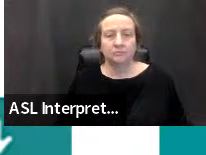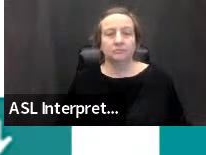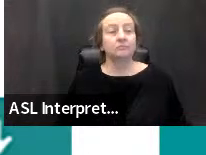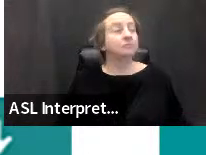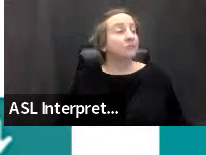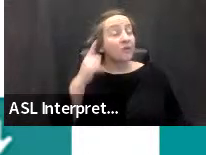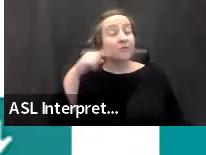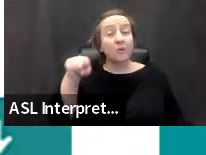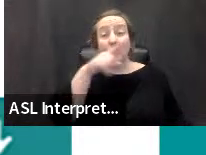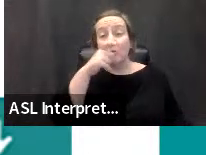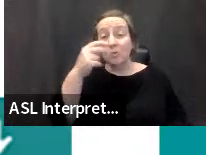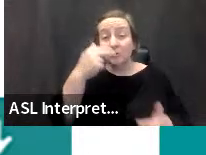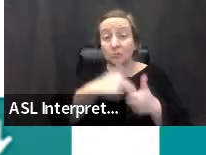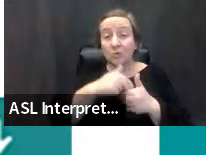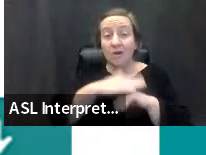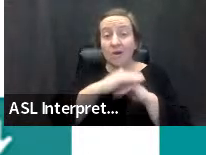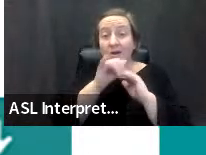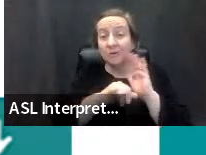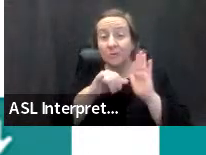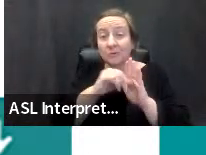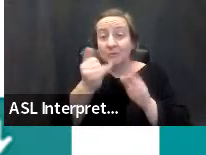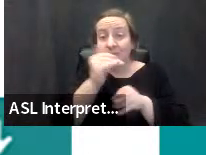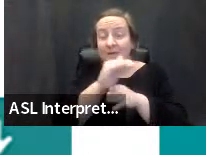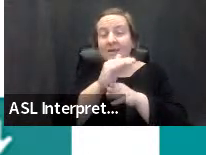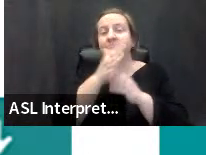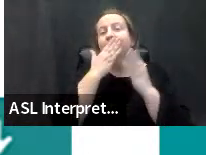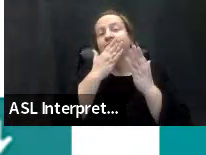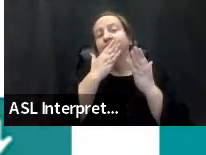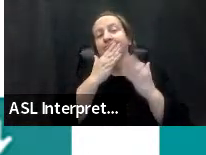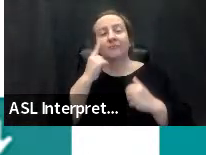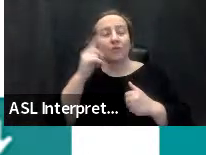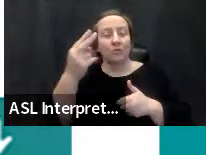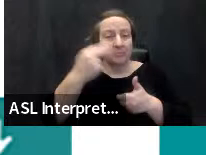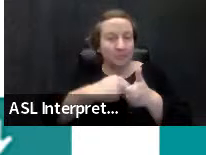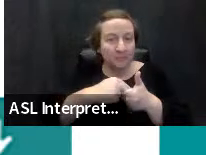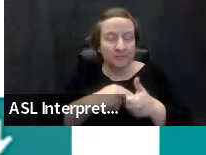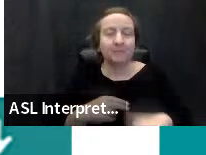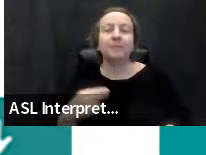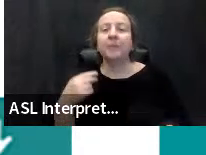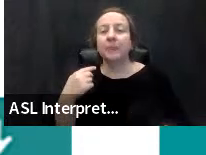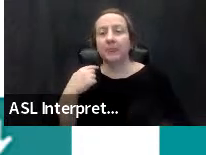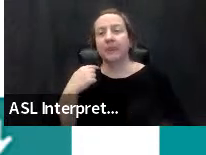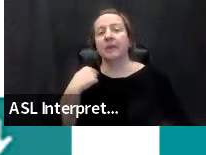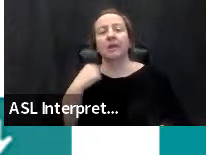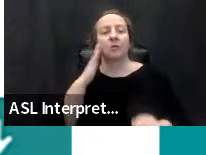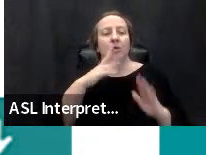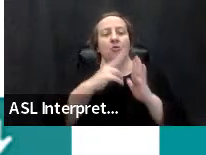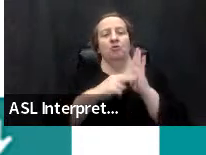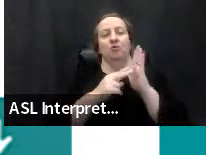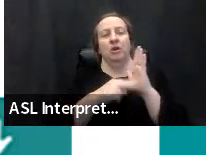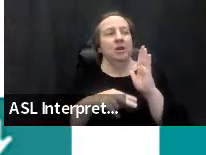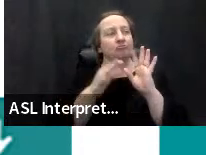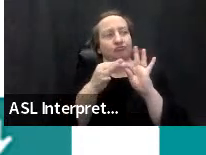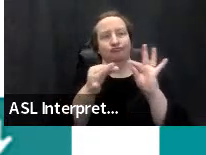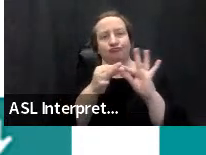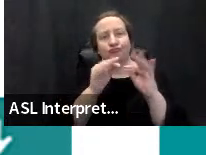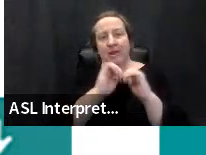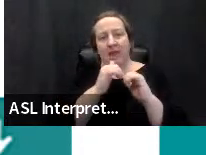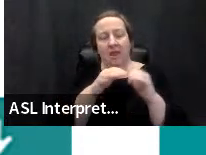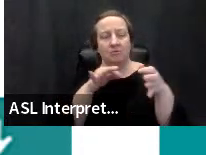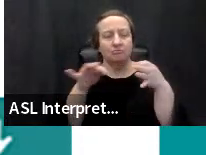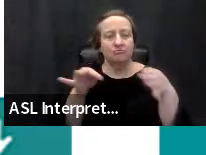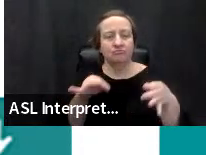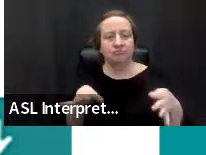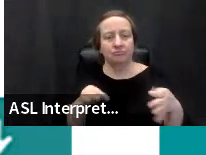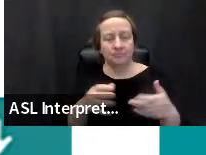For those joining via YouTube tonight, we appreciate your participation. I'm going to read the comment instructions for you